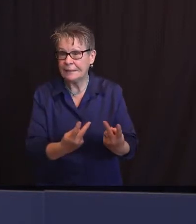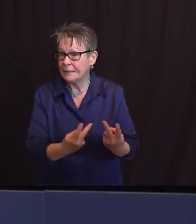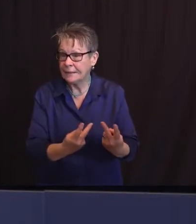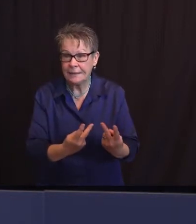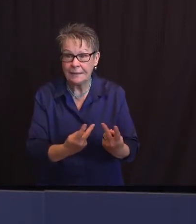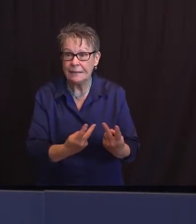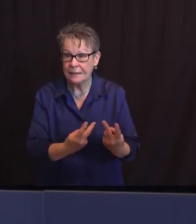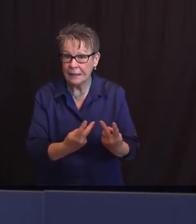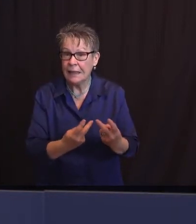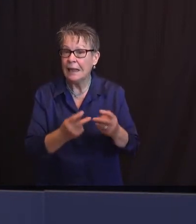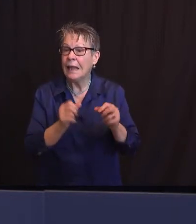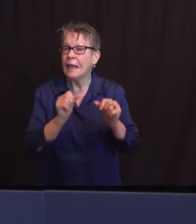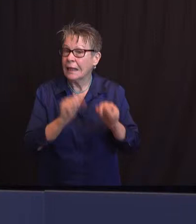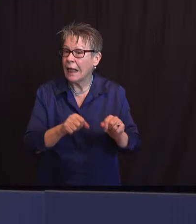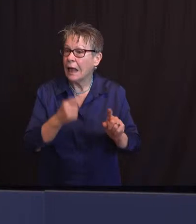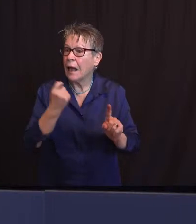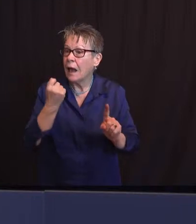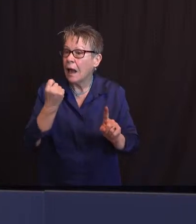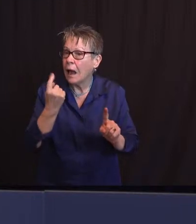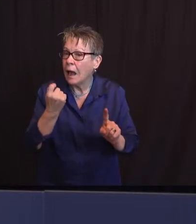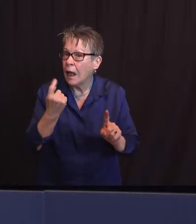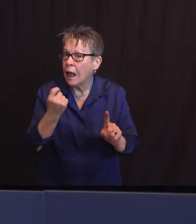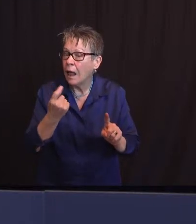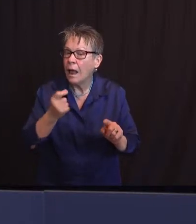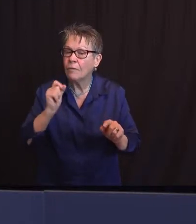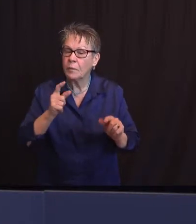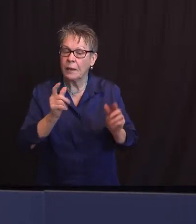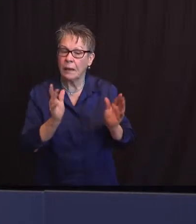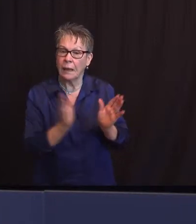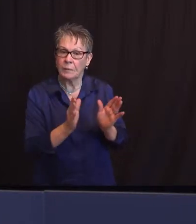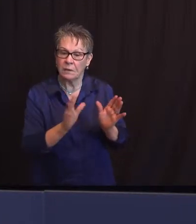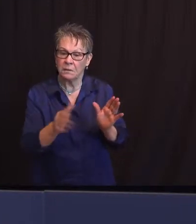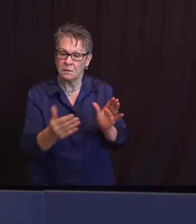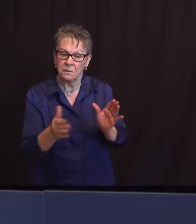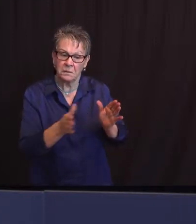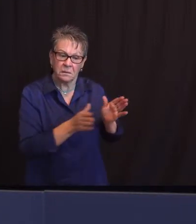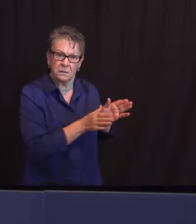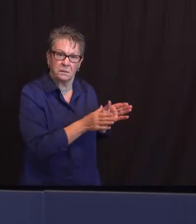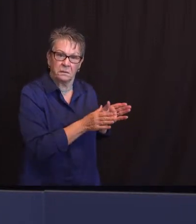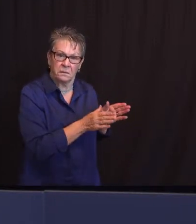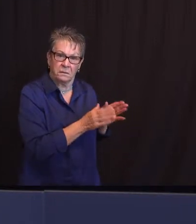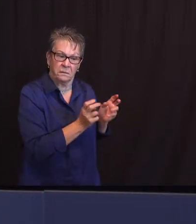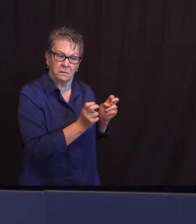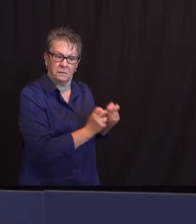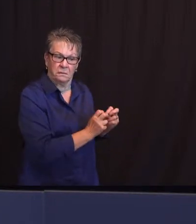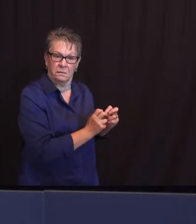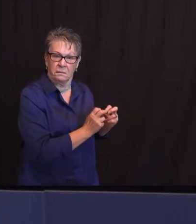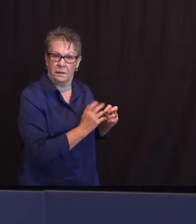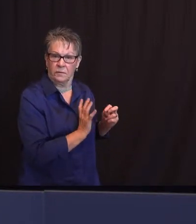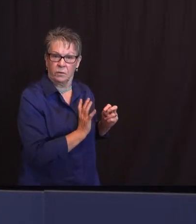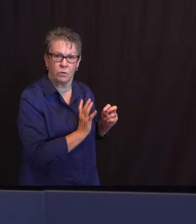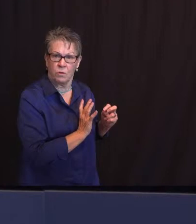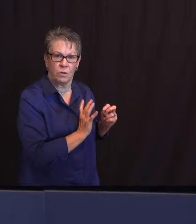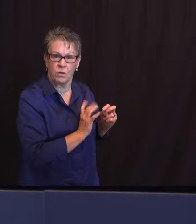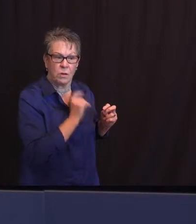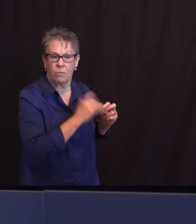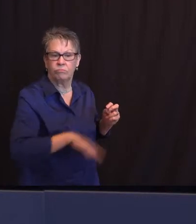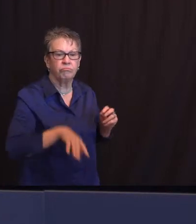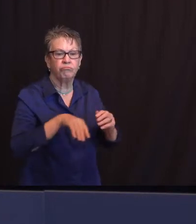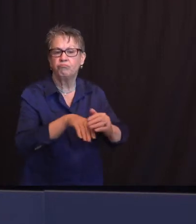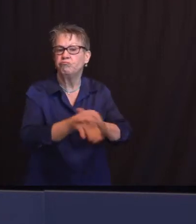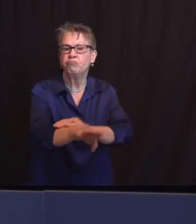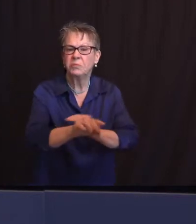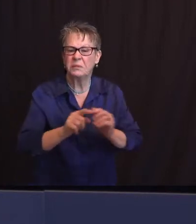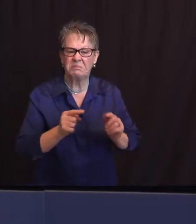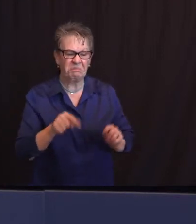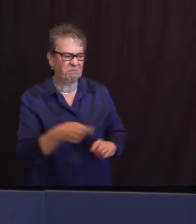facility. Fully vaccinated residents can choose to have close contact, including touching